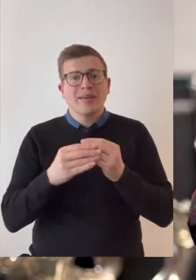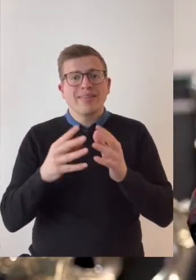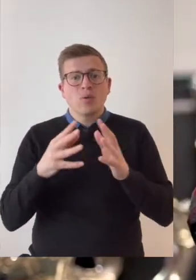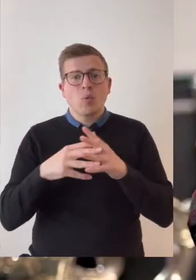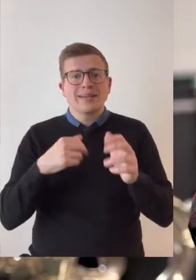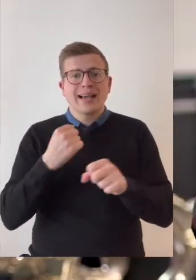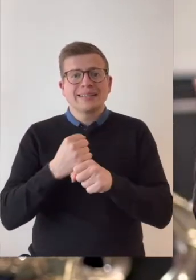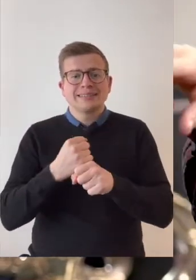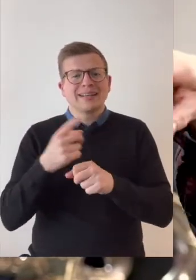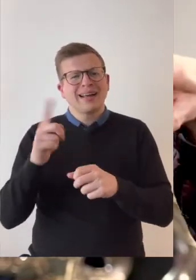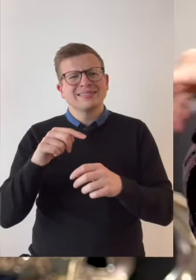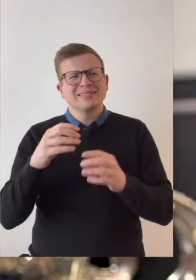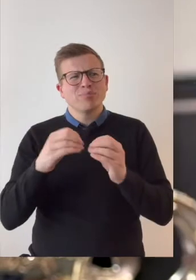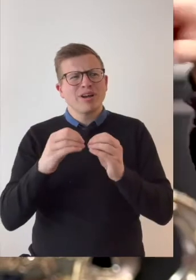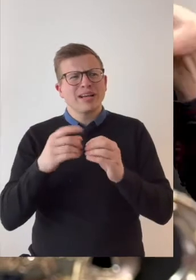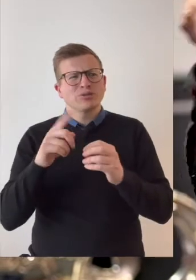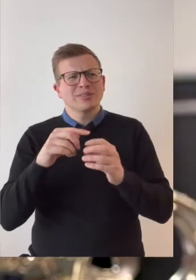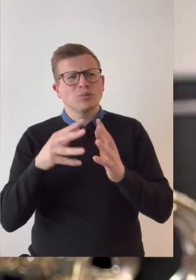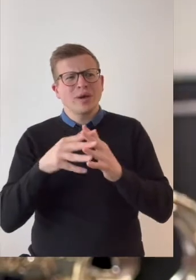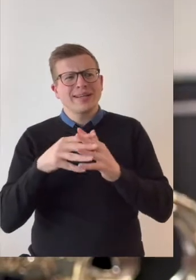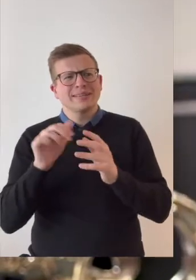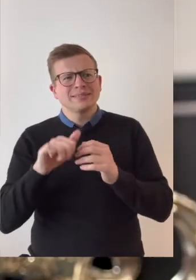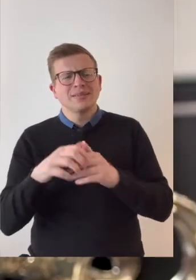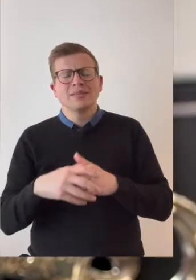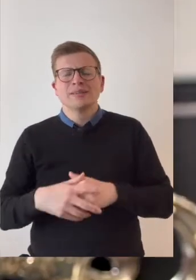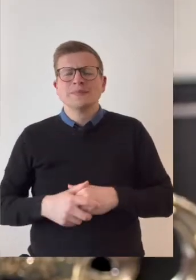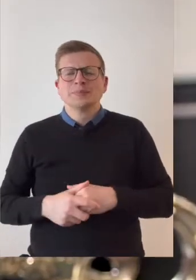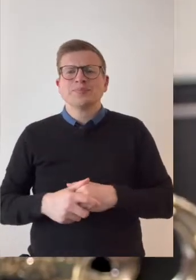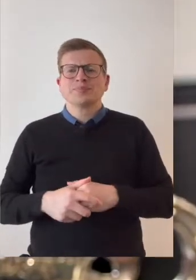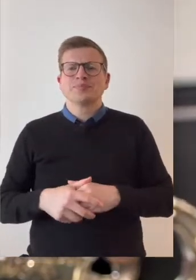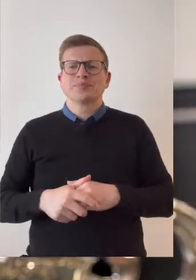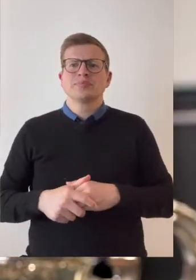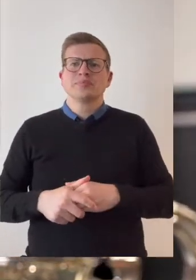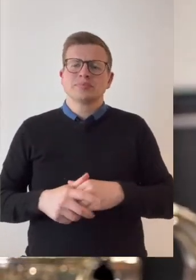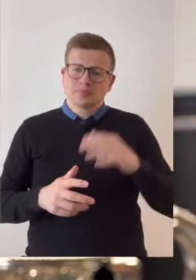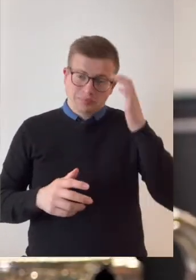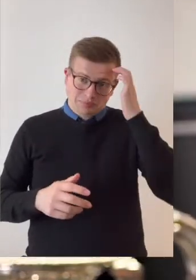and Brighouse, was it? Brighouse and Wingate. And